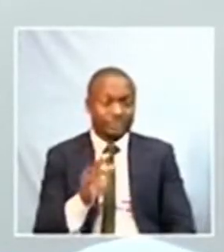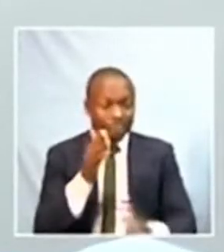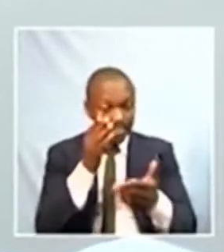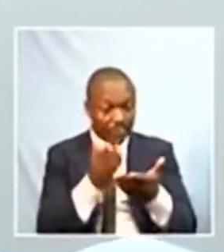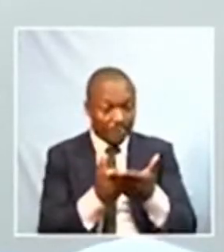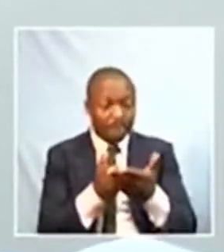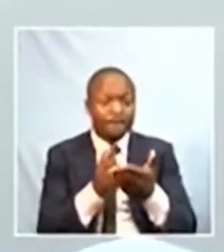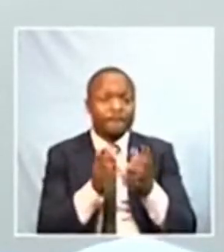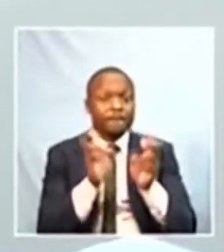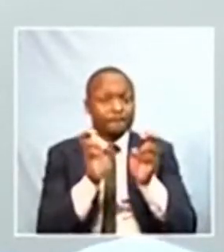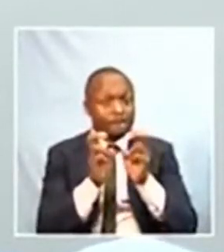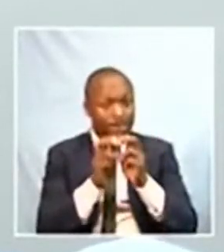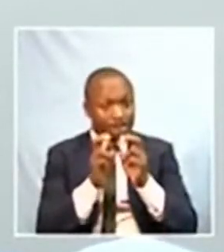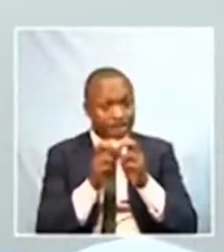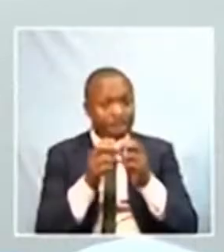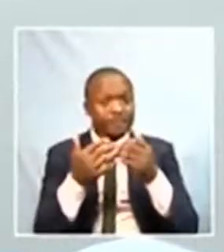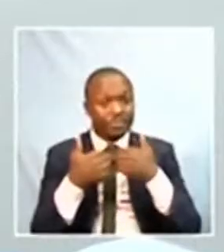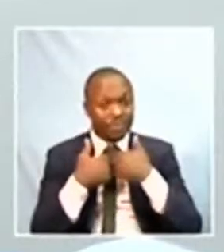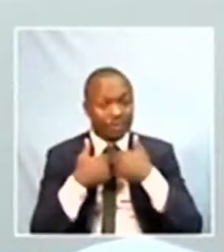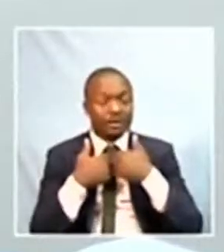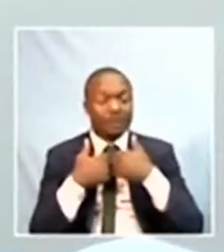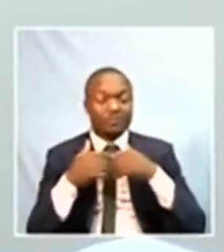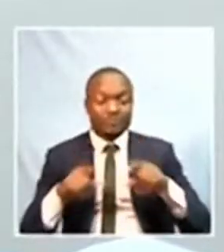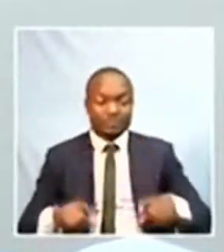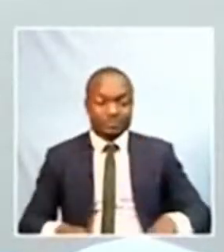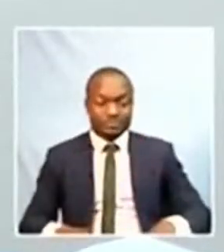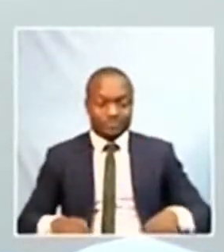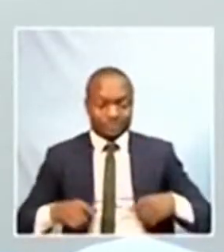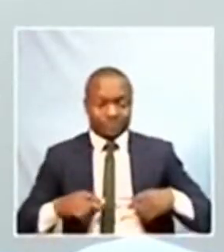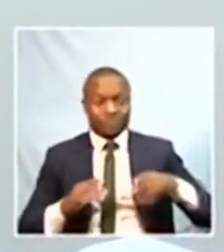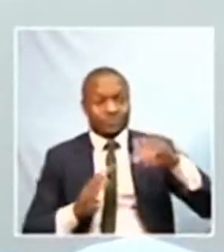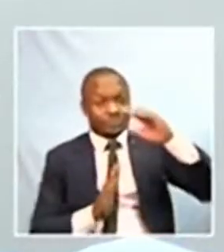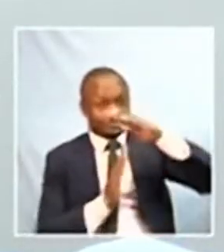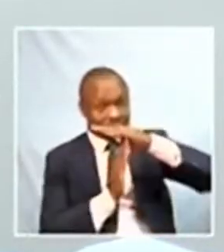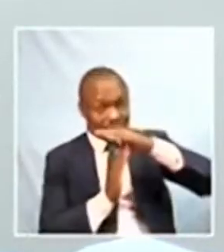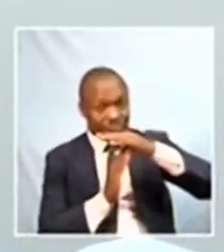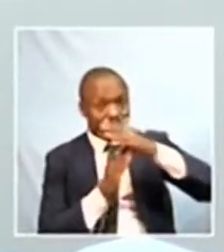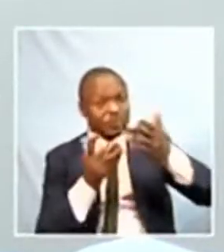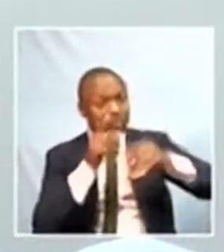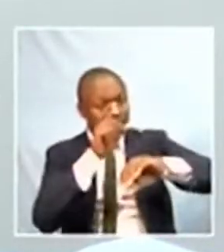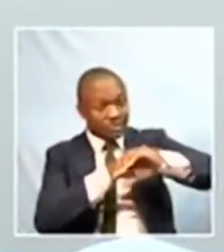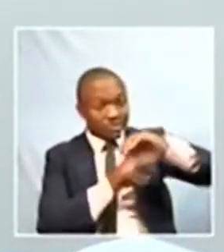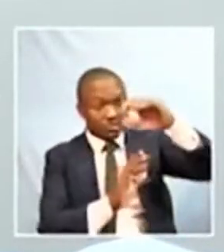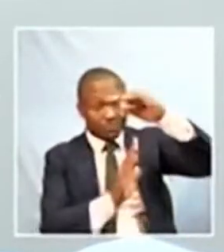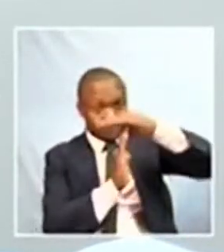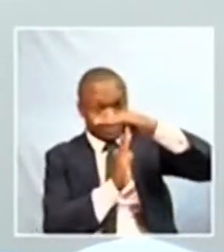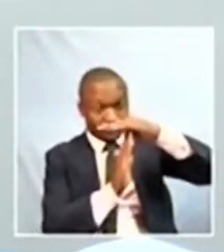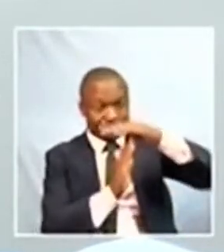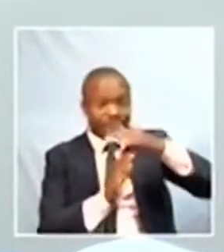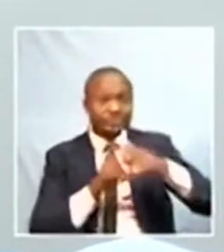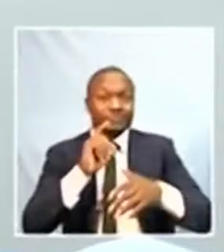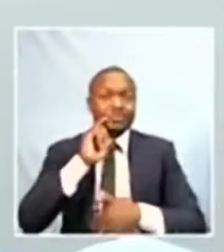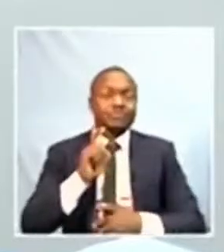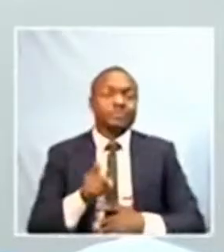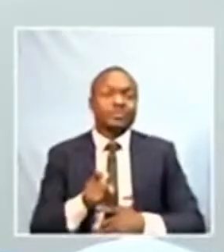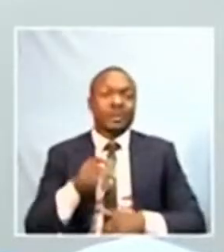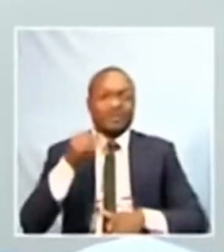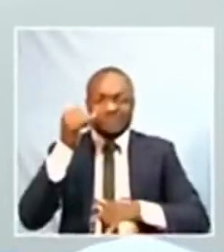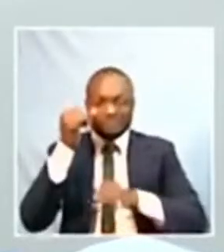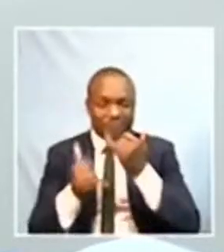this contract has a lifespan of certain months, and it was supposed to be concluded